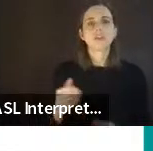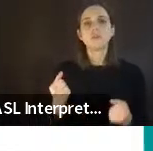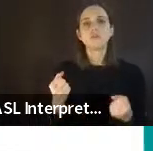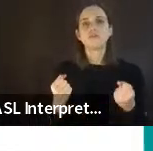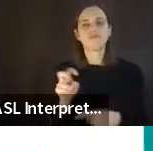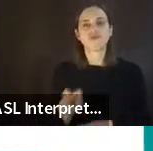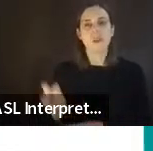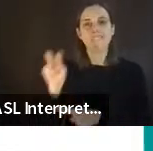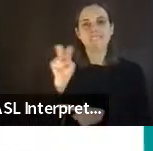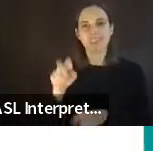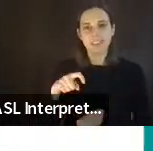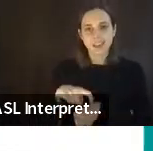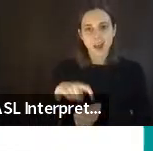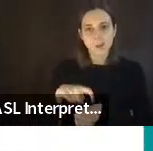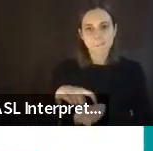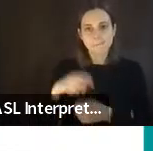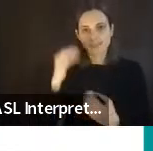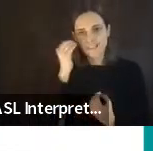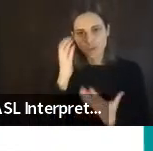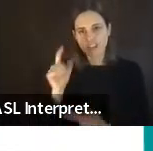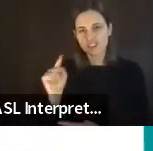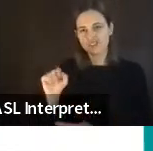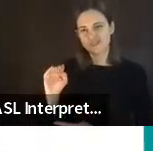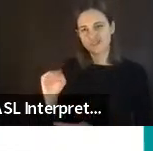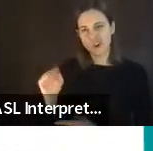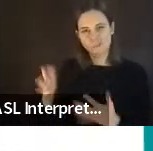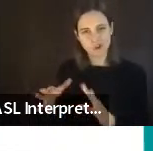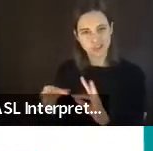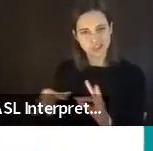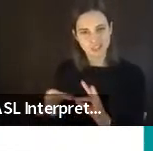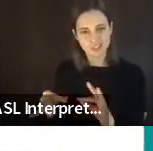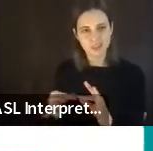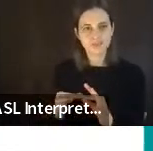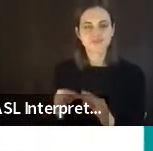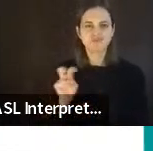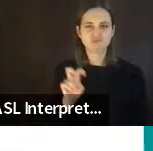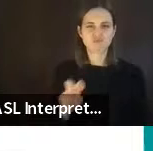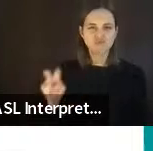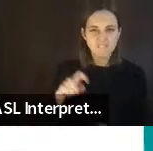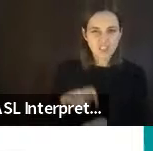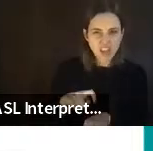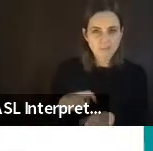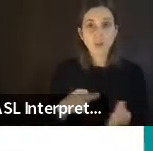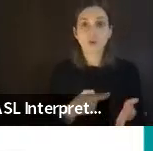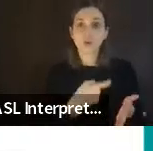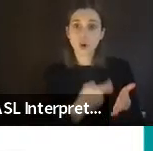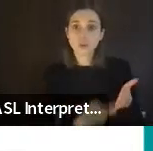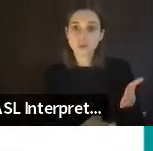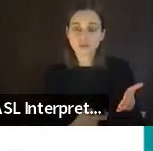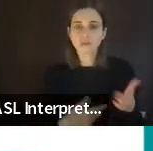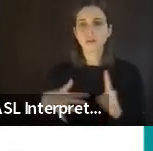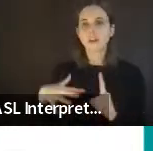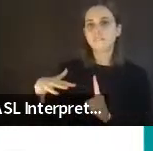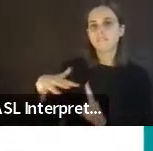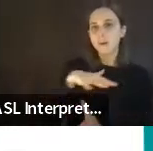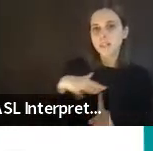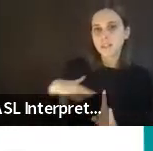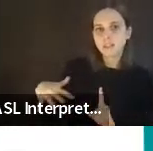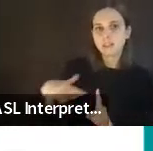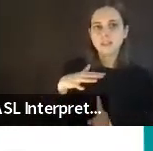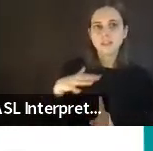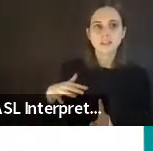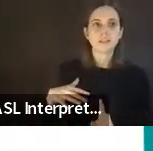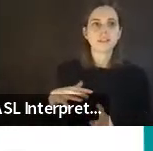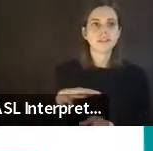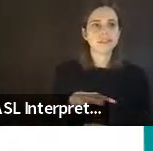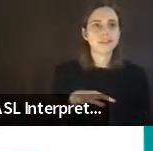kind of asked about earlier, we're looking at travel time information, cost, some environmental measures, including VMT and